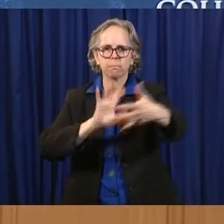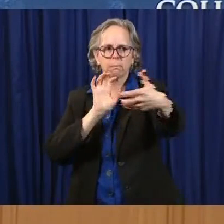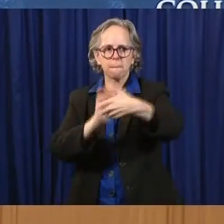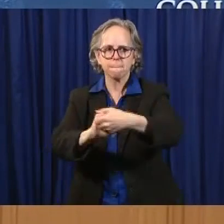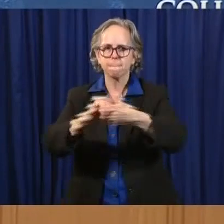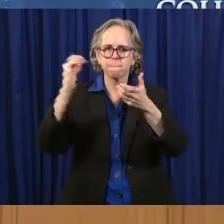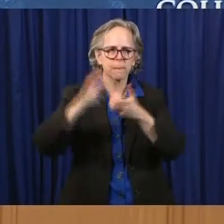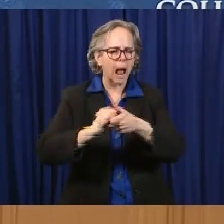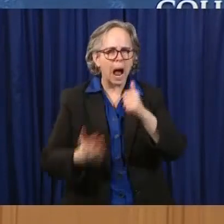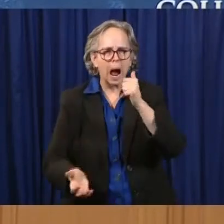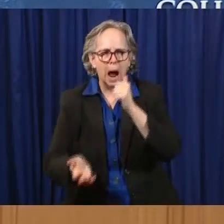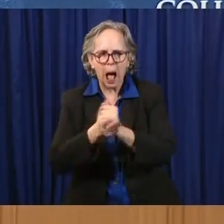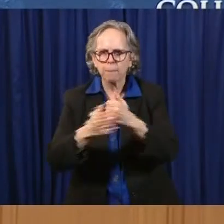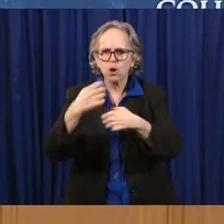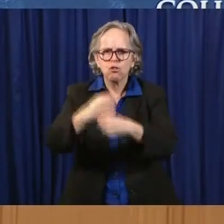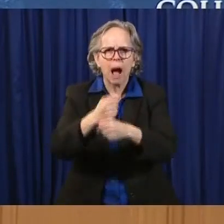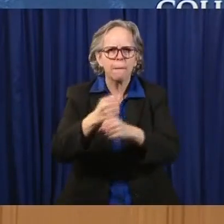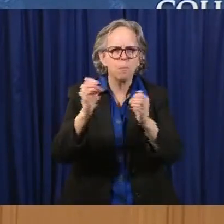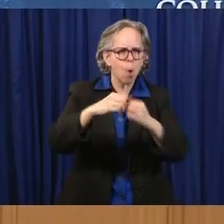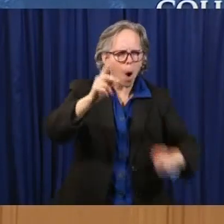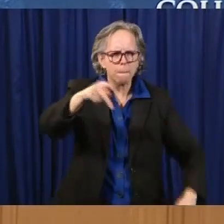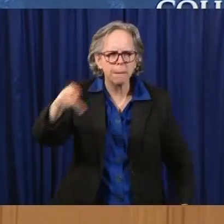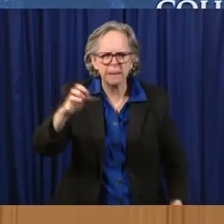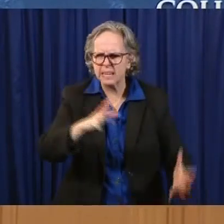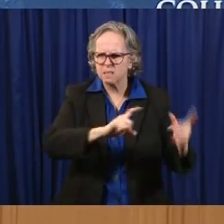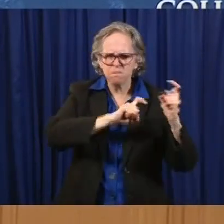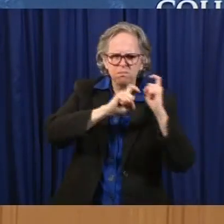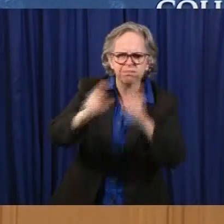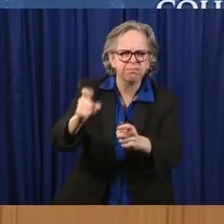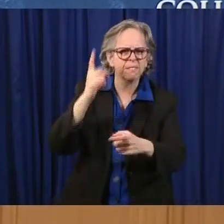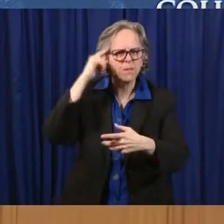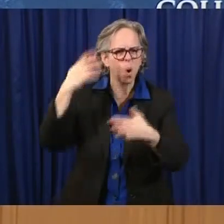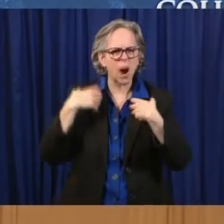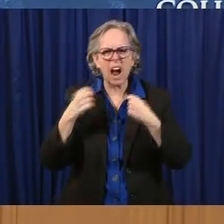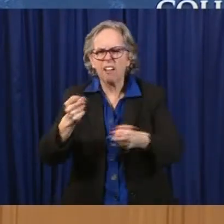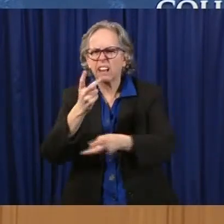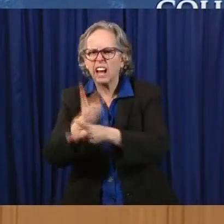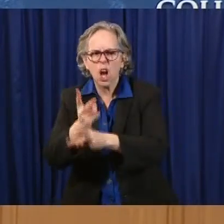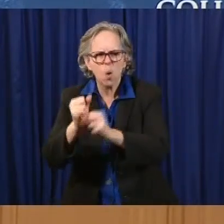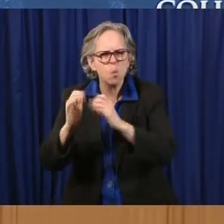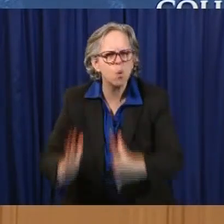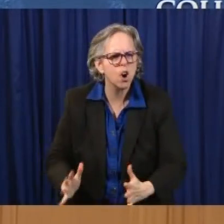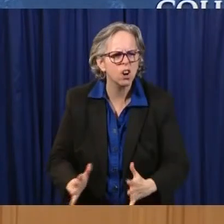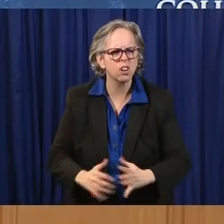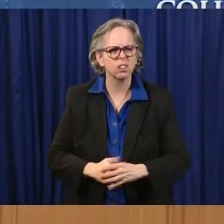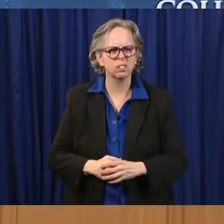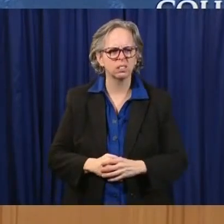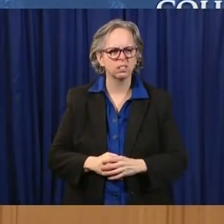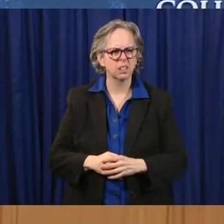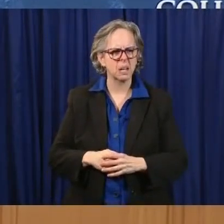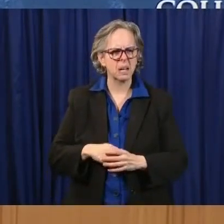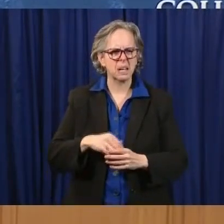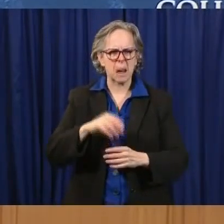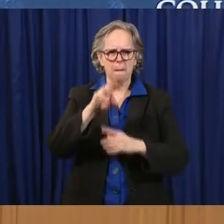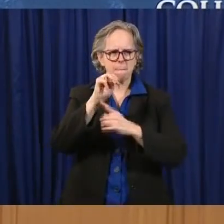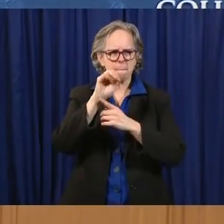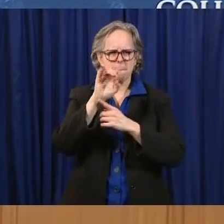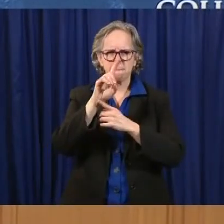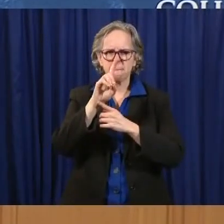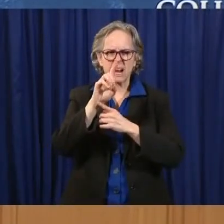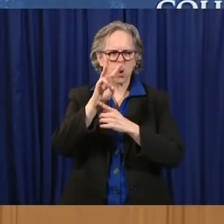for our frontline healthcare workers to protect them. Middle West and Watershed moved from